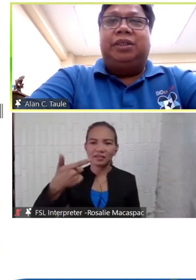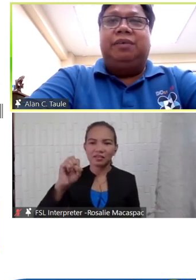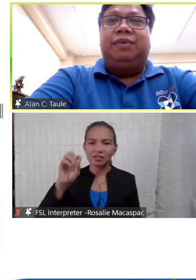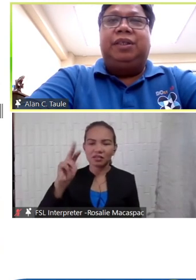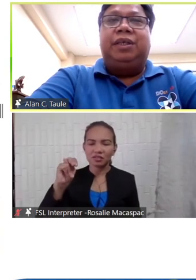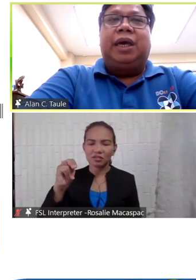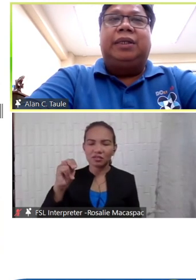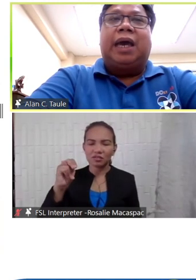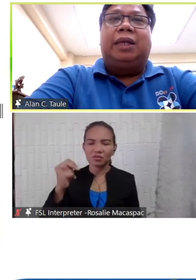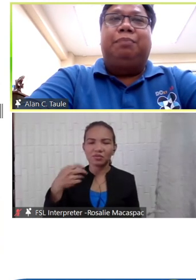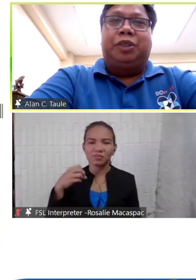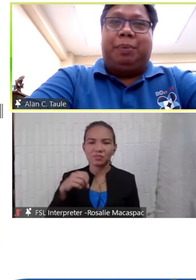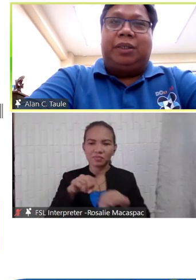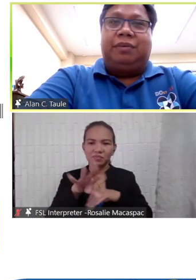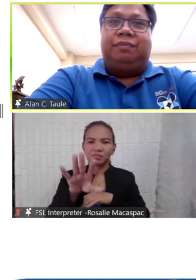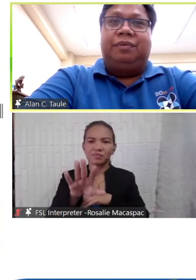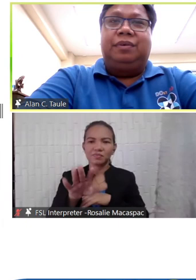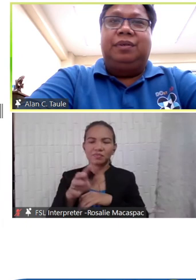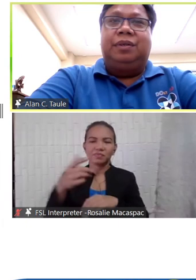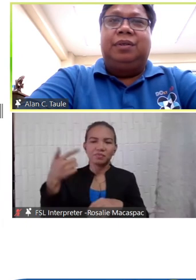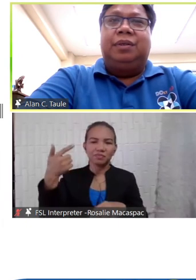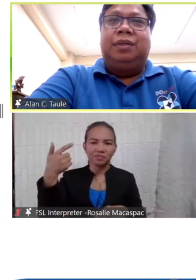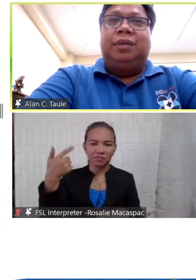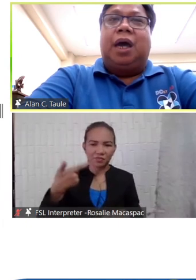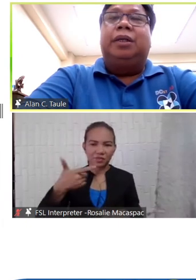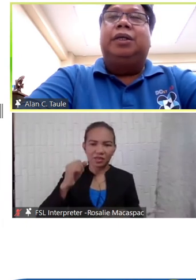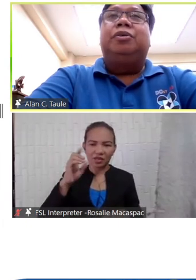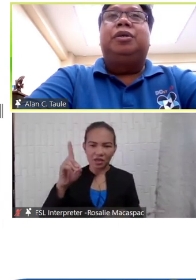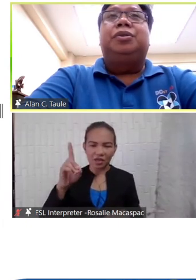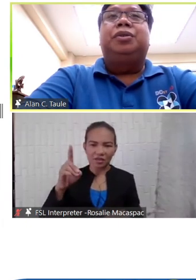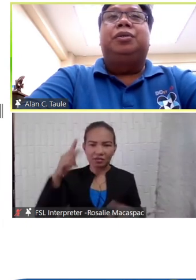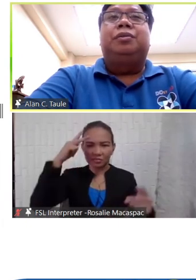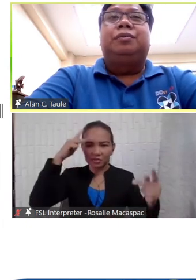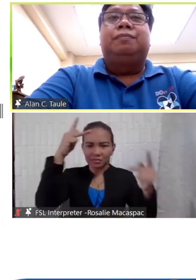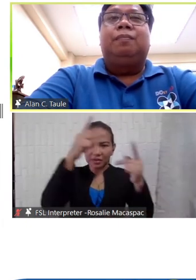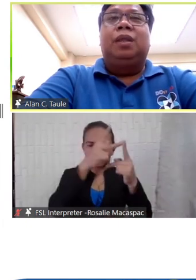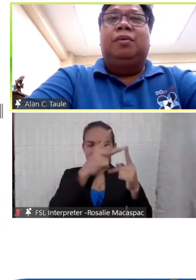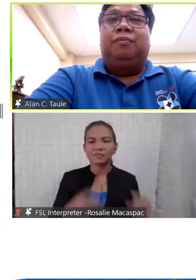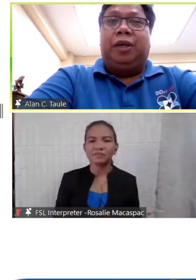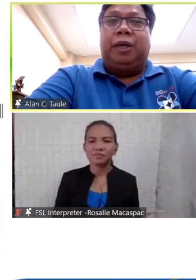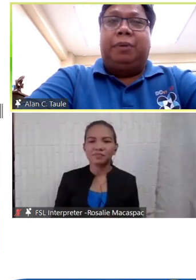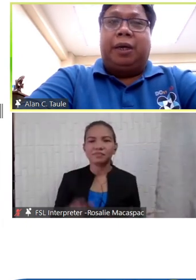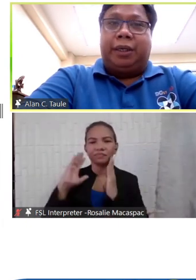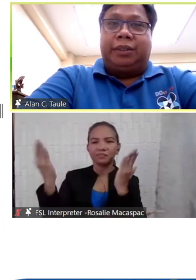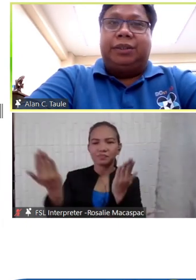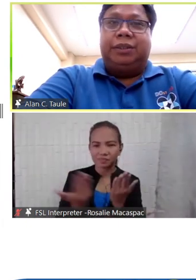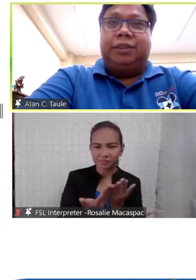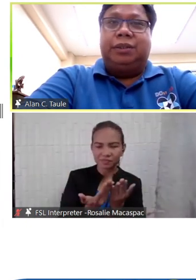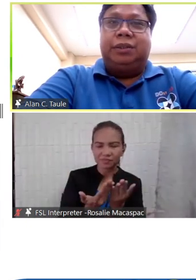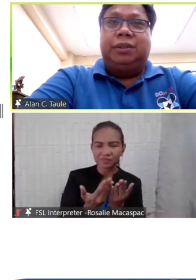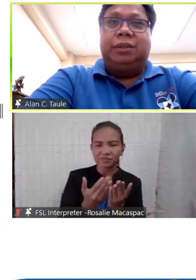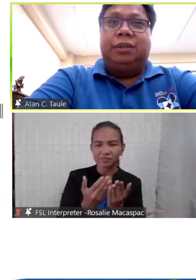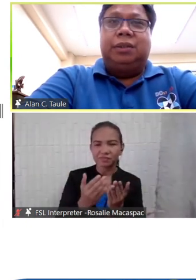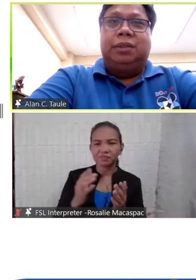gender sensitivity and GAD perspective, an introduction for